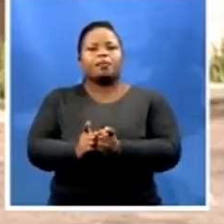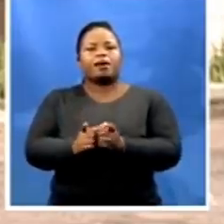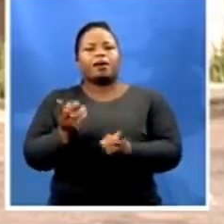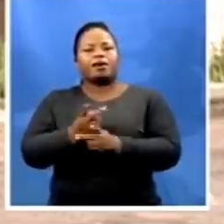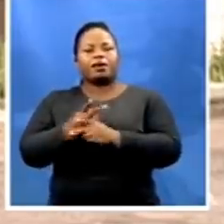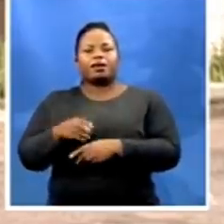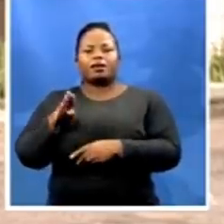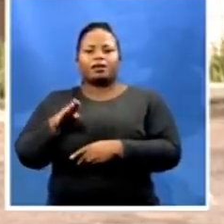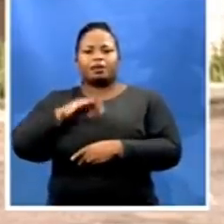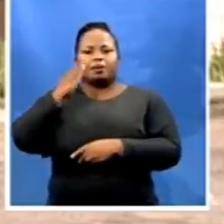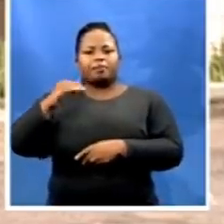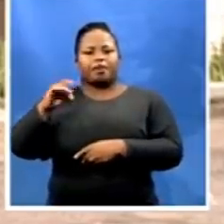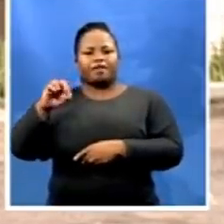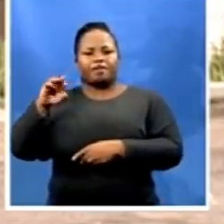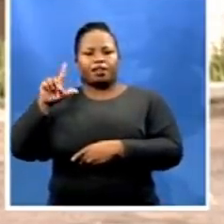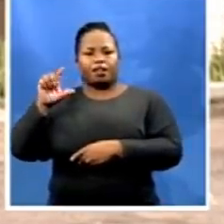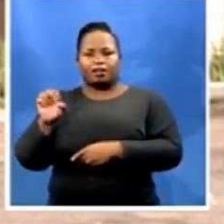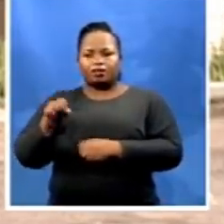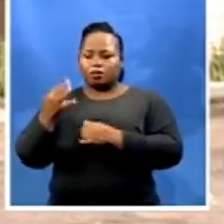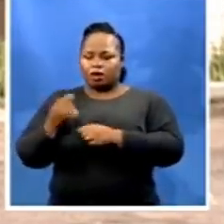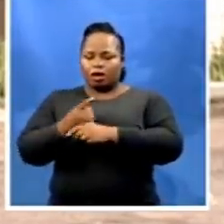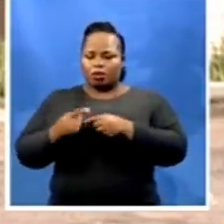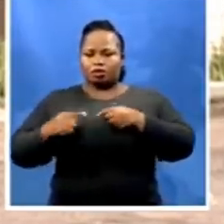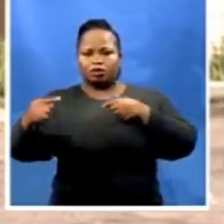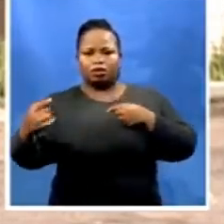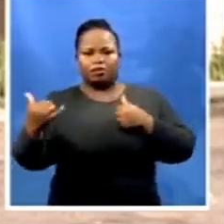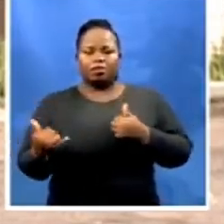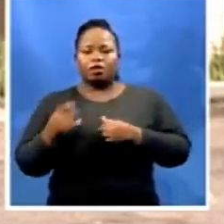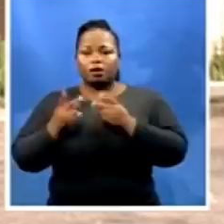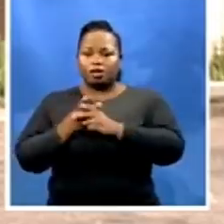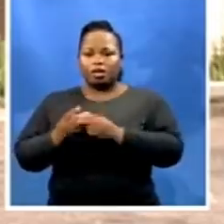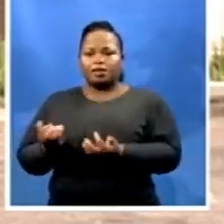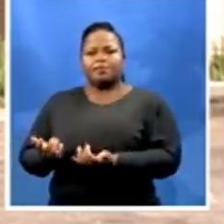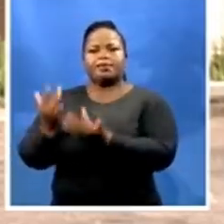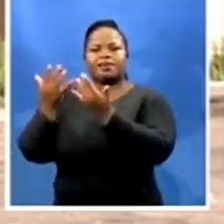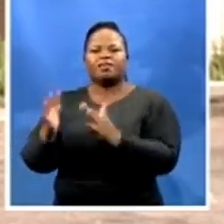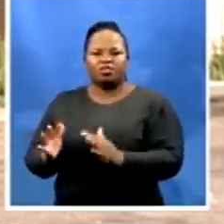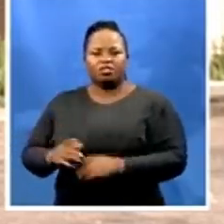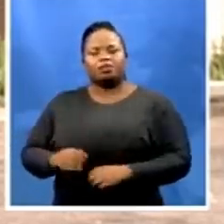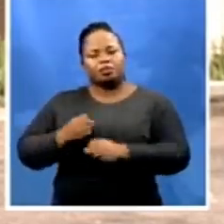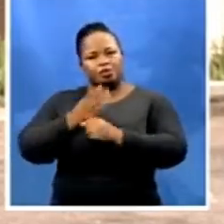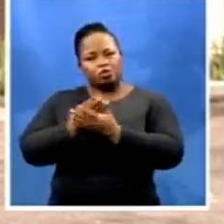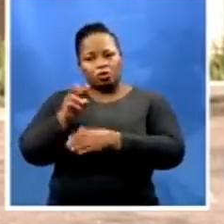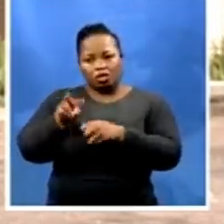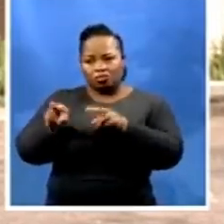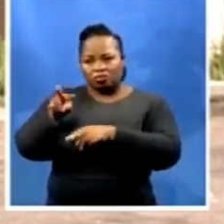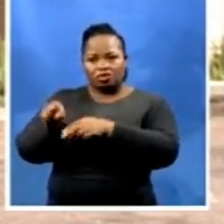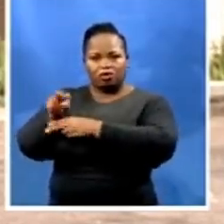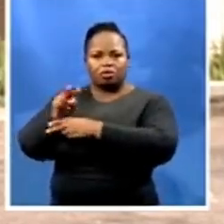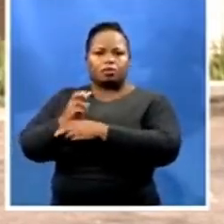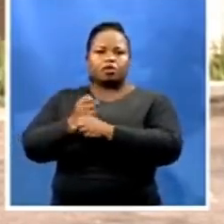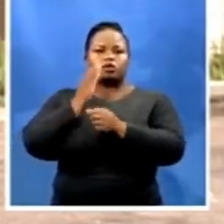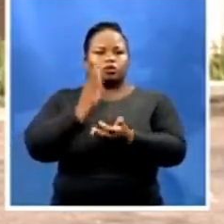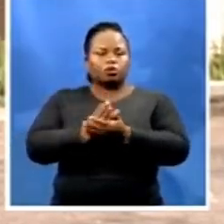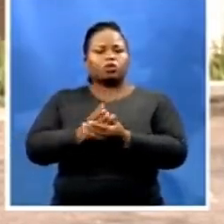also been torched, but police are making sure that these schools are monitored and they are ensuring that they will indeed catch these